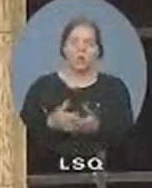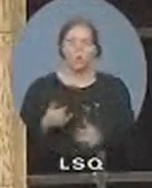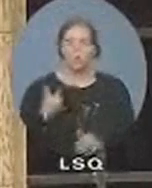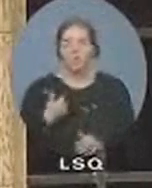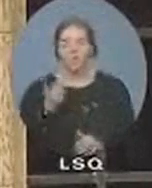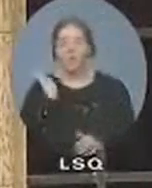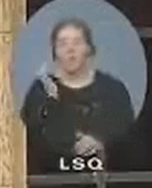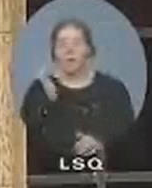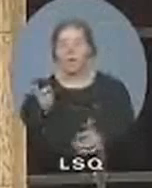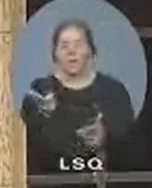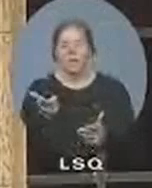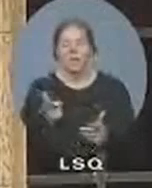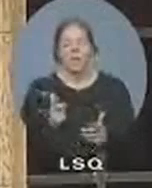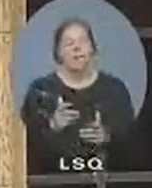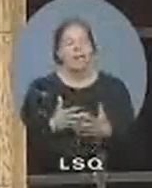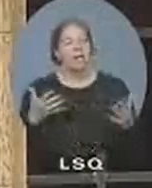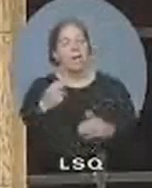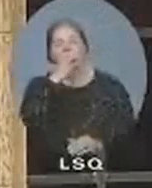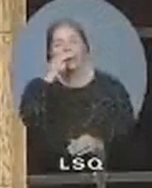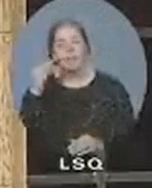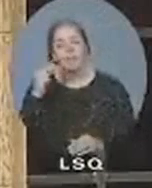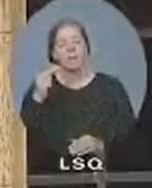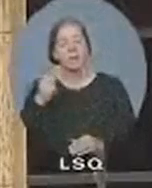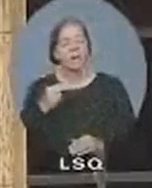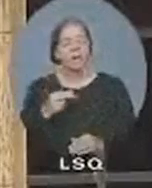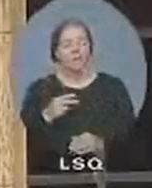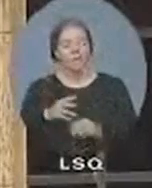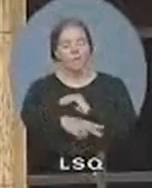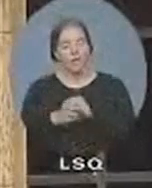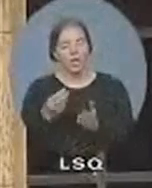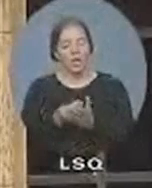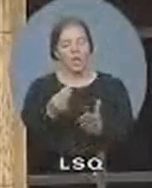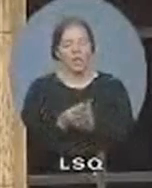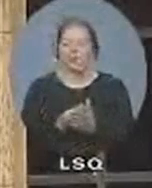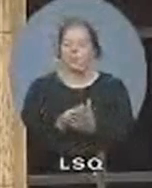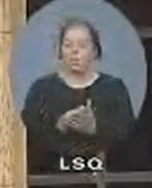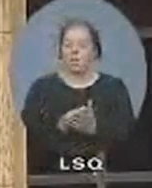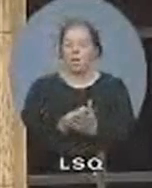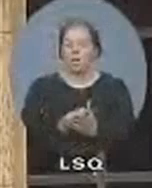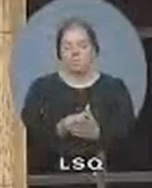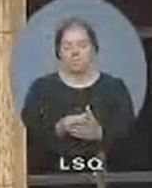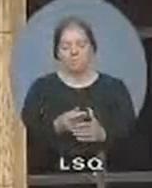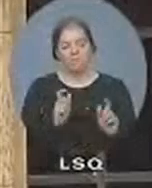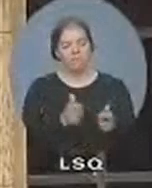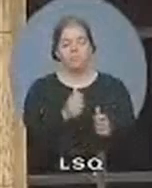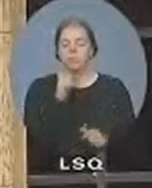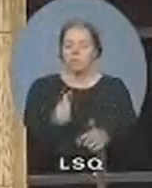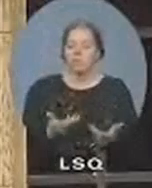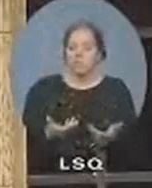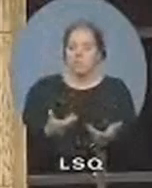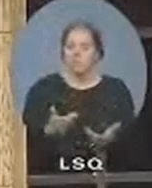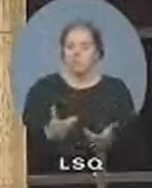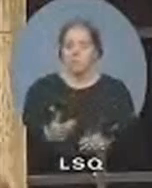loaf of bread to feed their family. There is no regularity to this, Mr. Speaker. White-collar crime is a